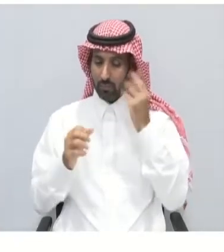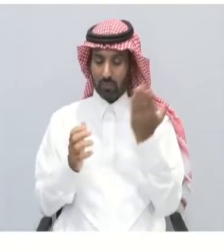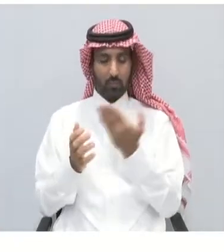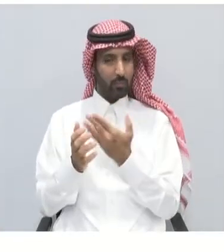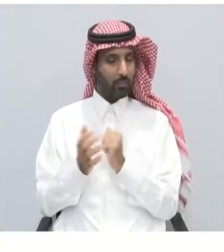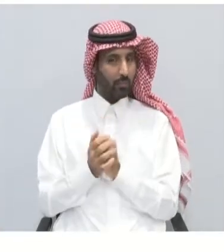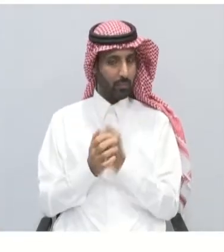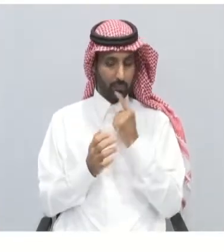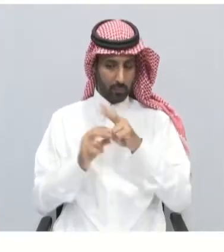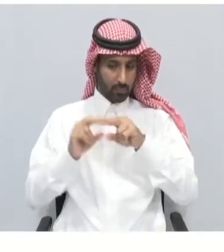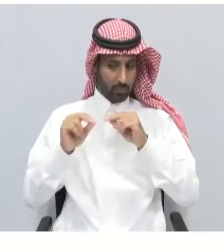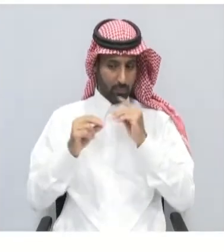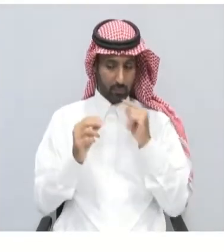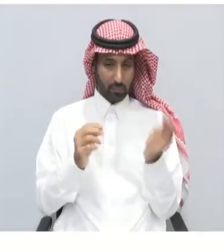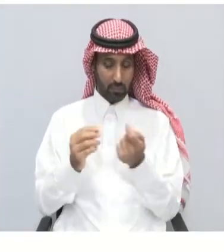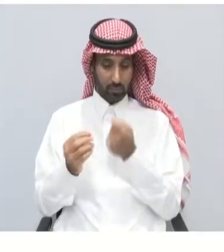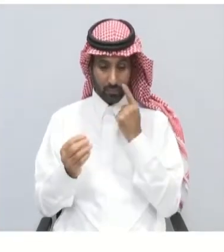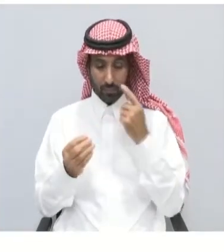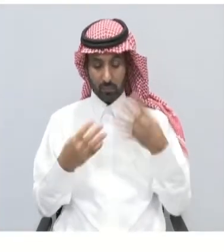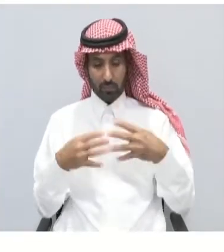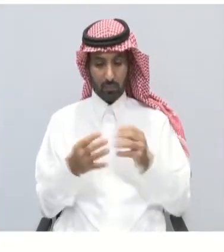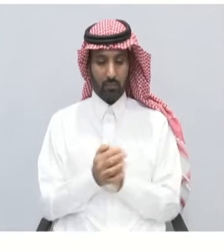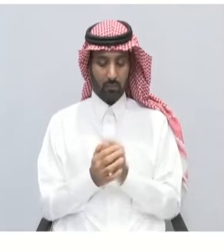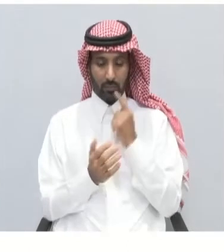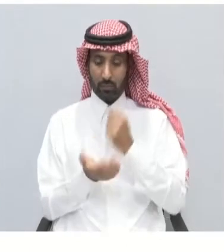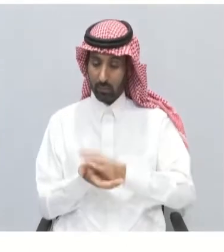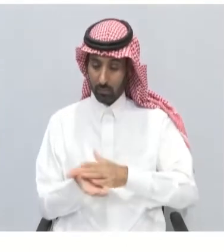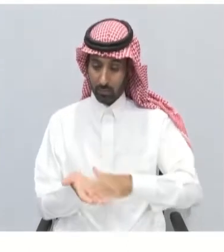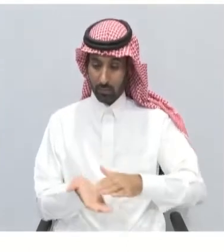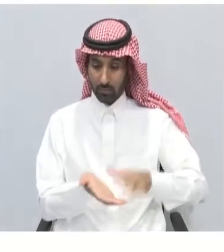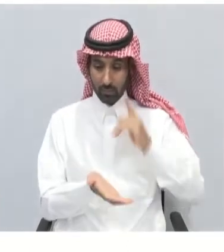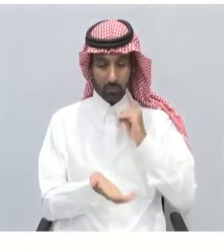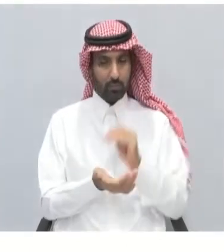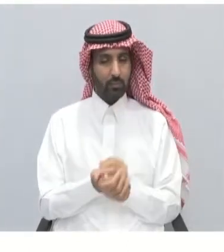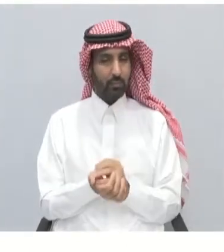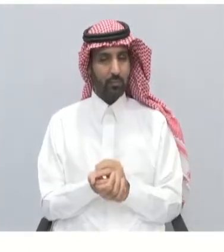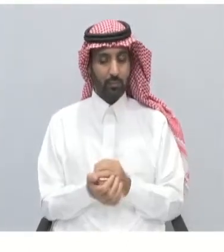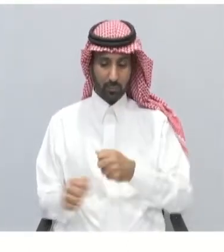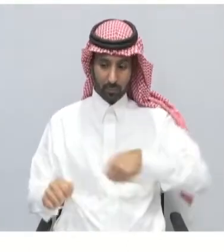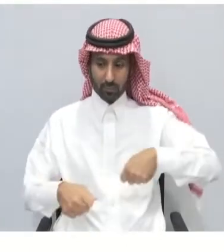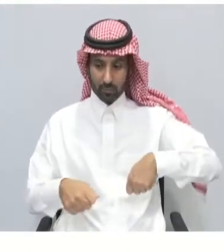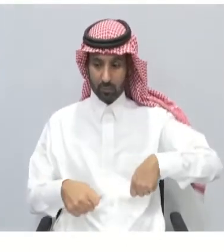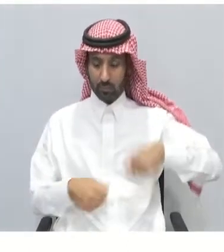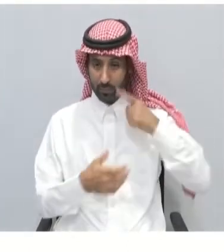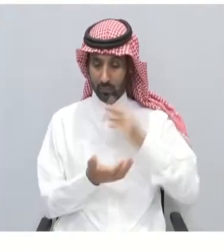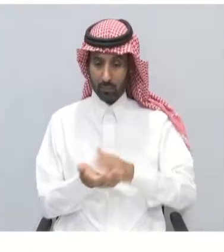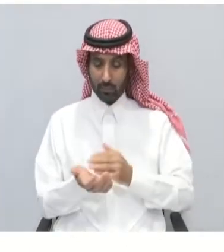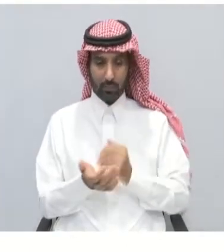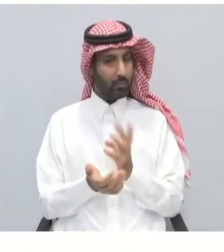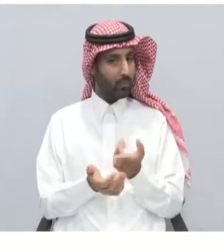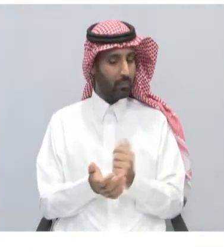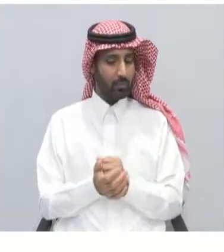what? Choose it. Write the letters here. Clean up something means what?